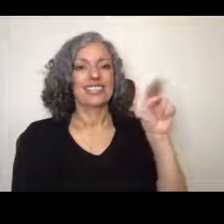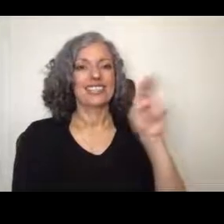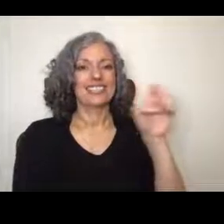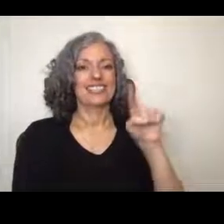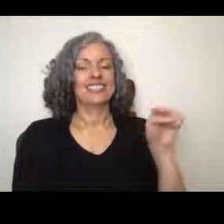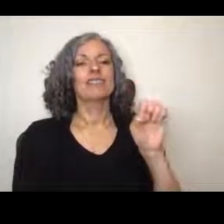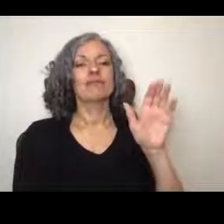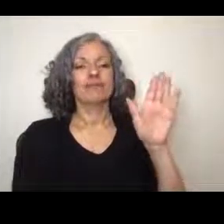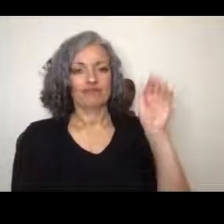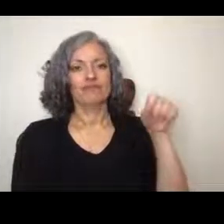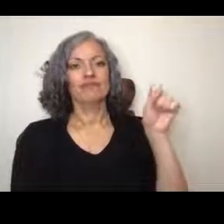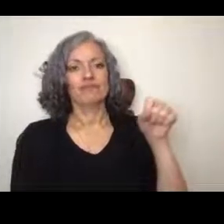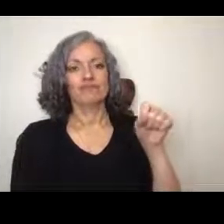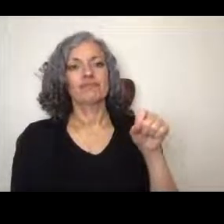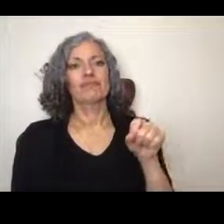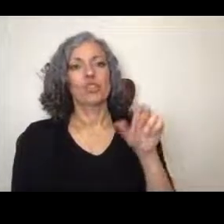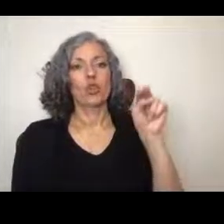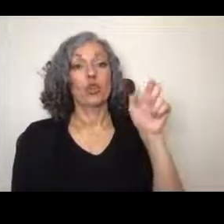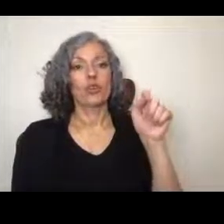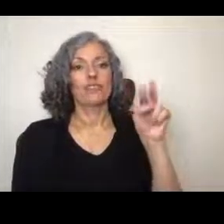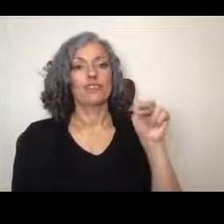Aye. Commissioner Tavoloni.